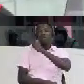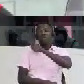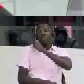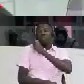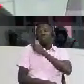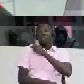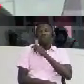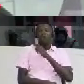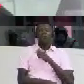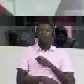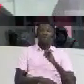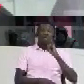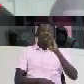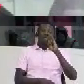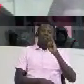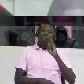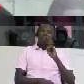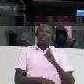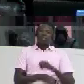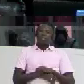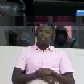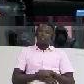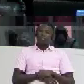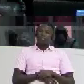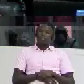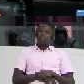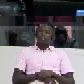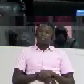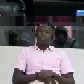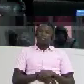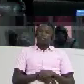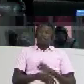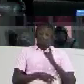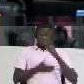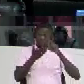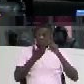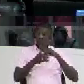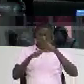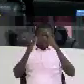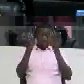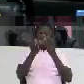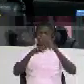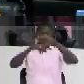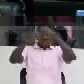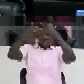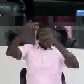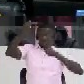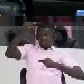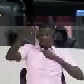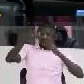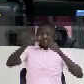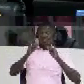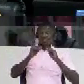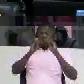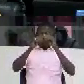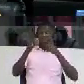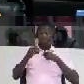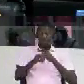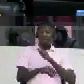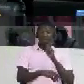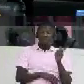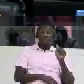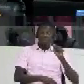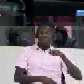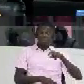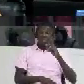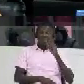the rank of an inspector. And is it correct that whilst you held all of these different positions in the gendarmerie, you were still posted at the depot at the